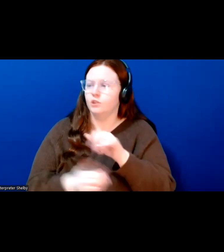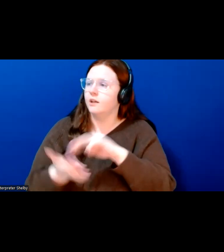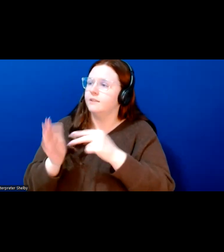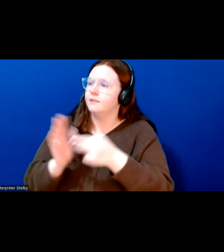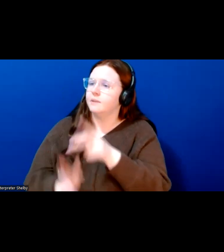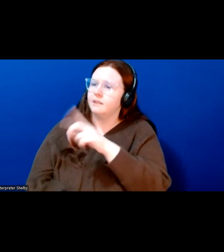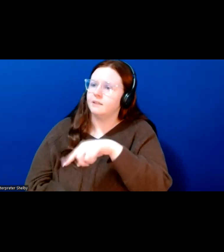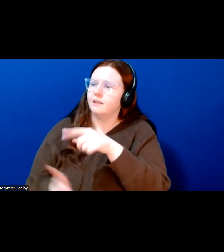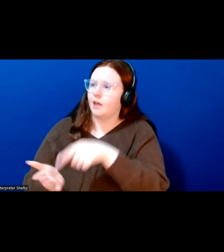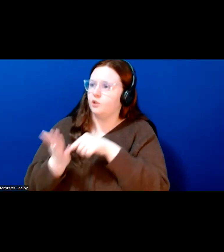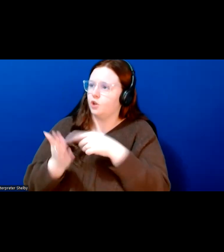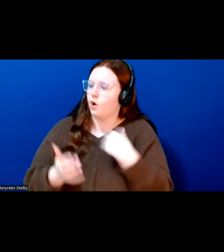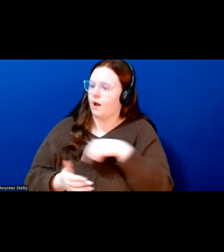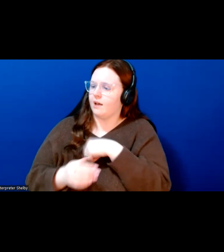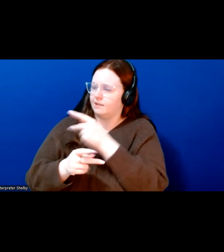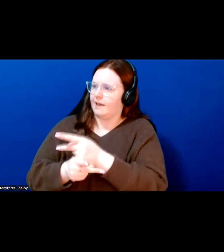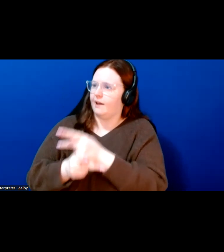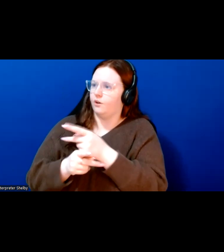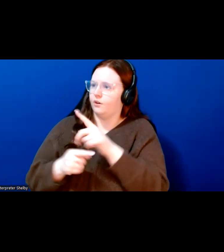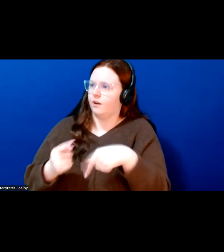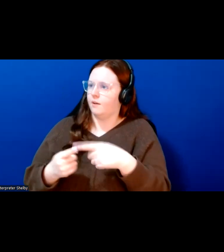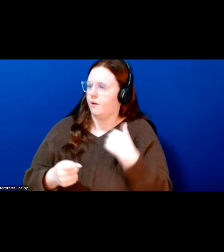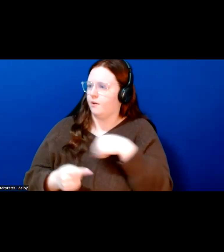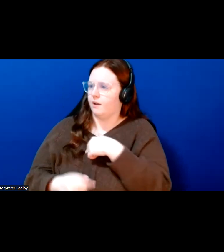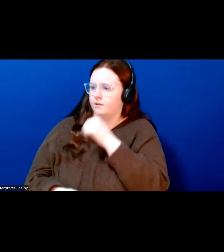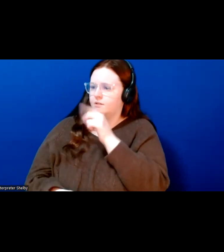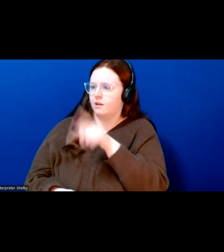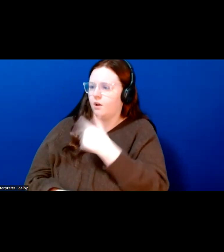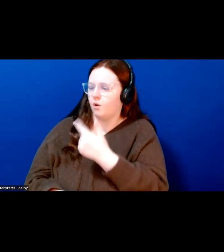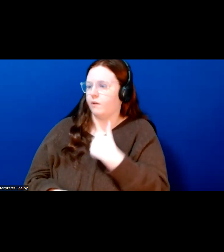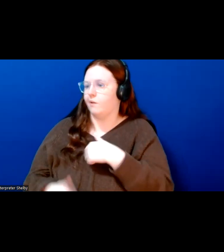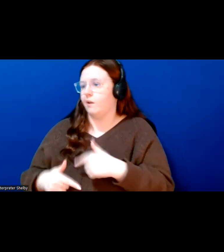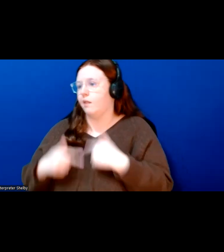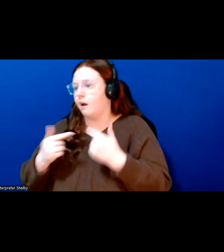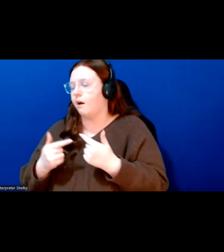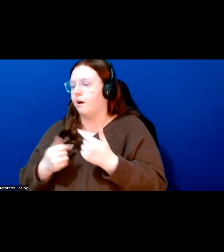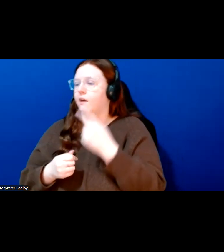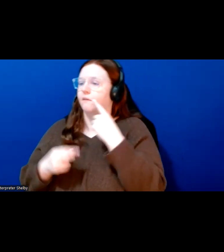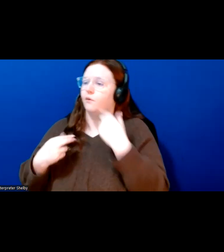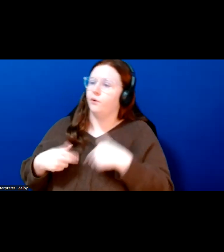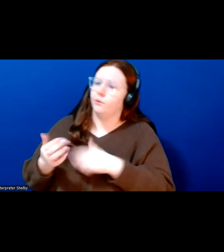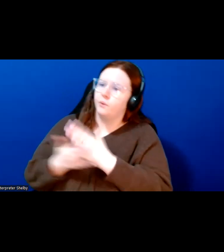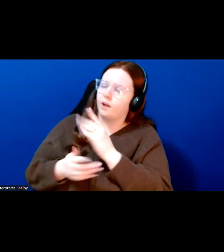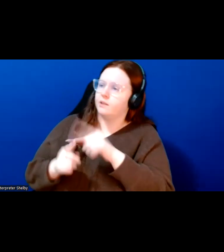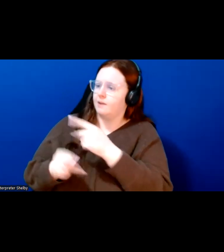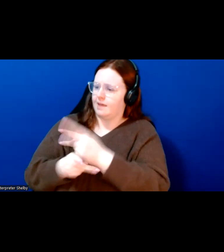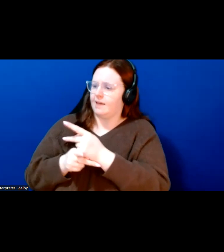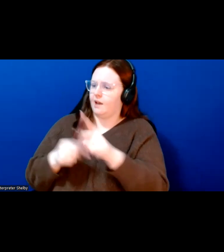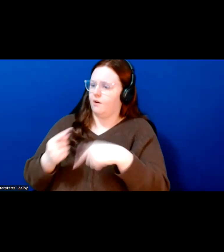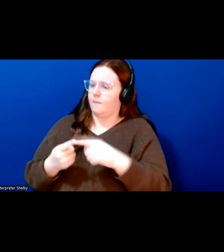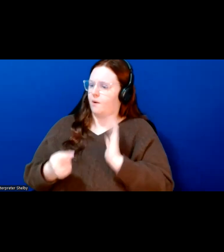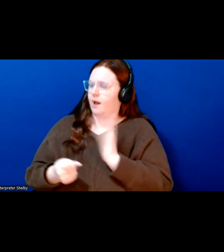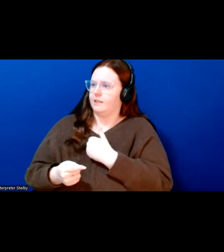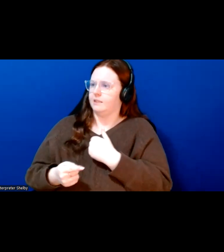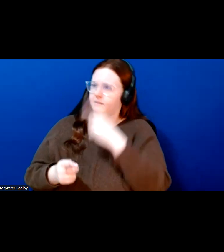us that they care about us. They care about more than just us being alive in terms of like our human rights, but they care about our wellness and they care about